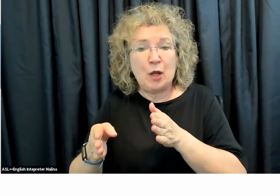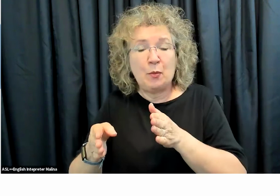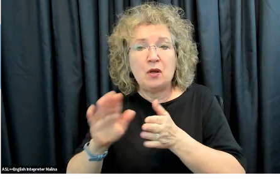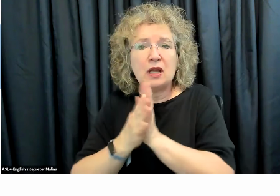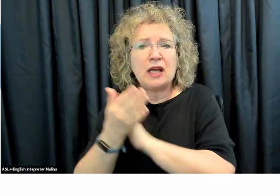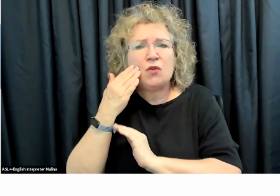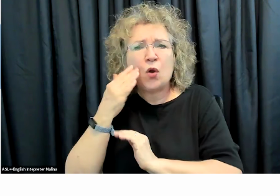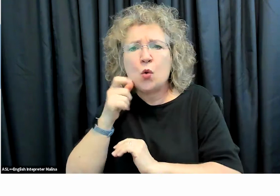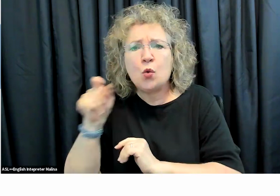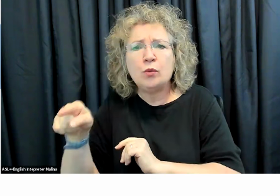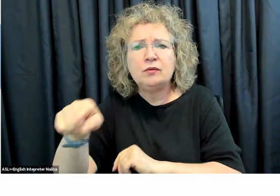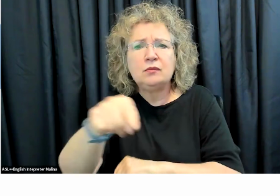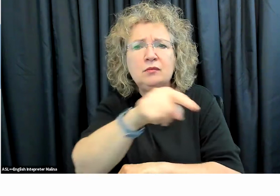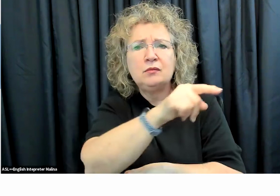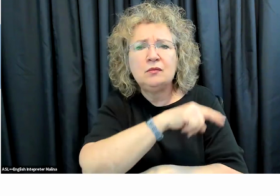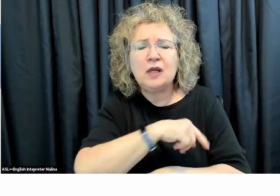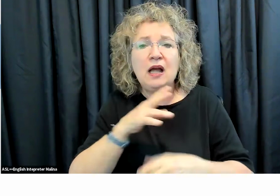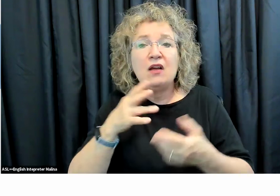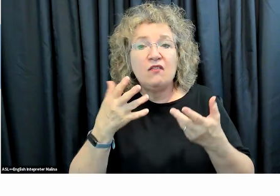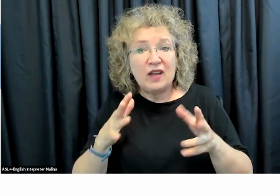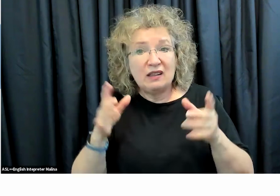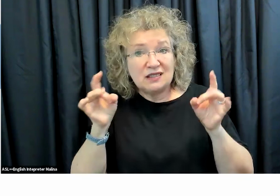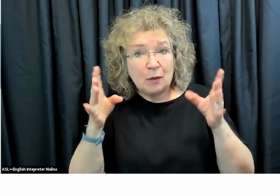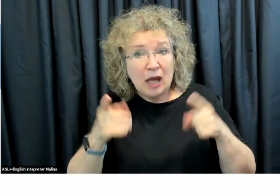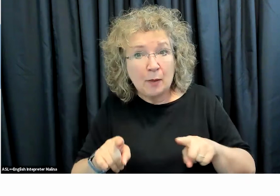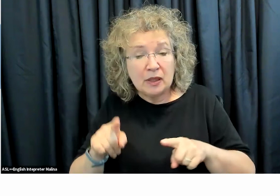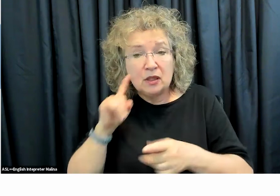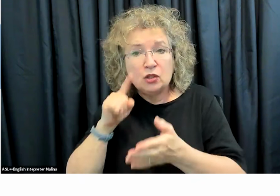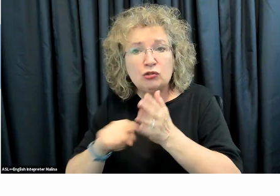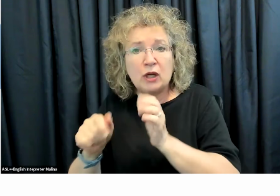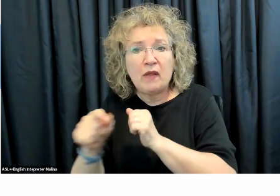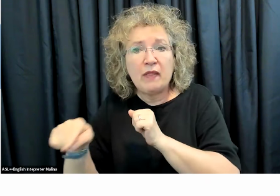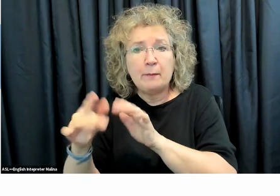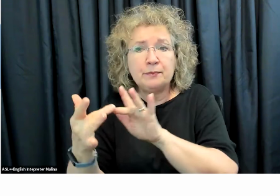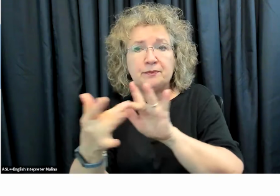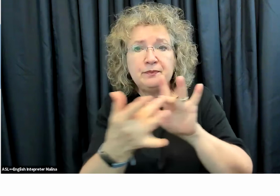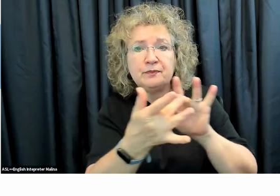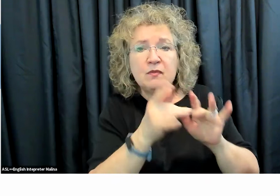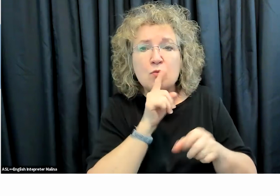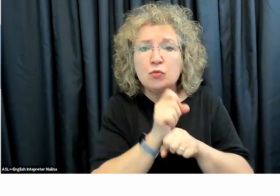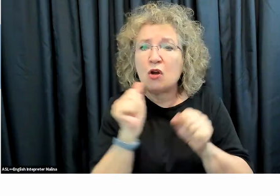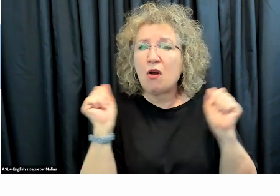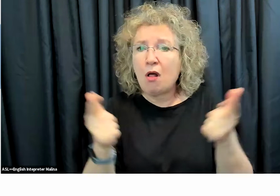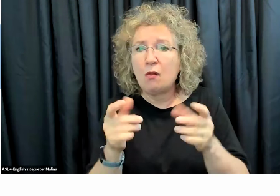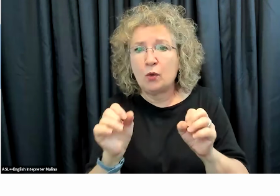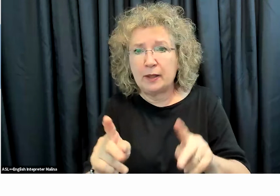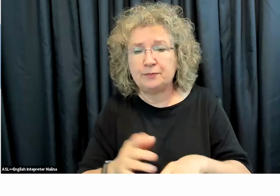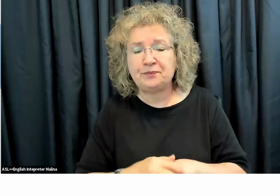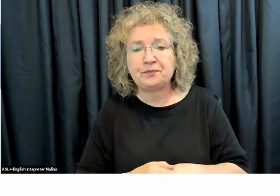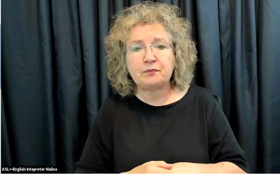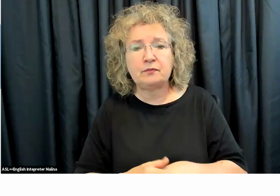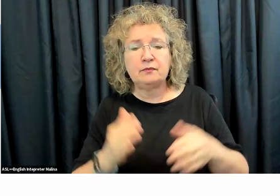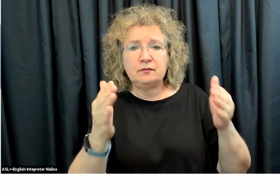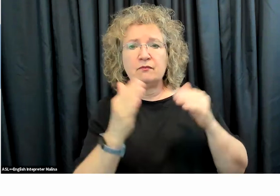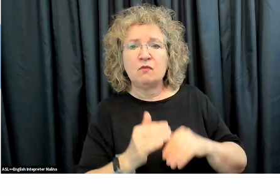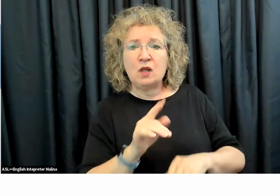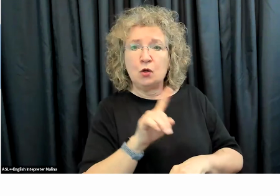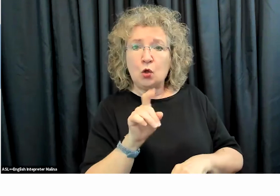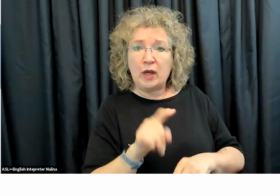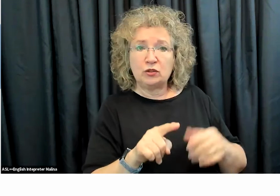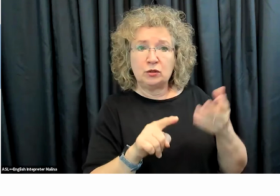Next question. How does the current administration's cuts in FEMA and other agencies affect local, state, medical,